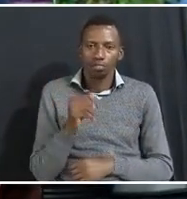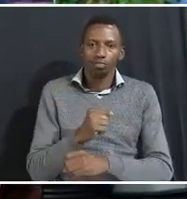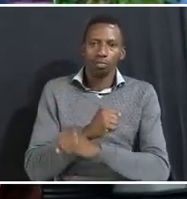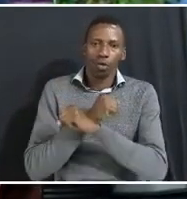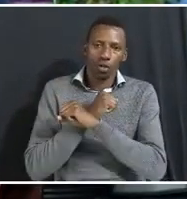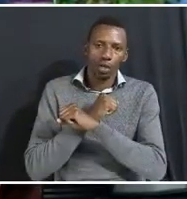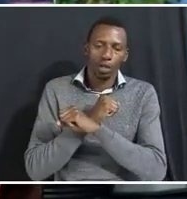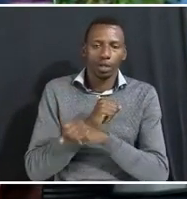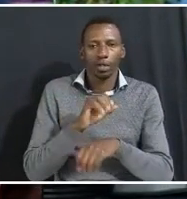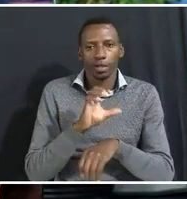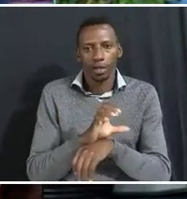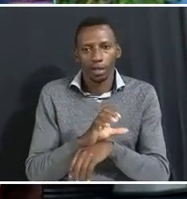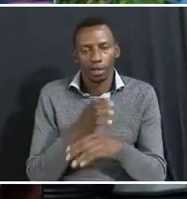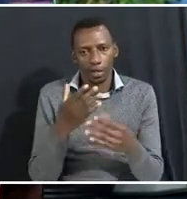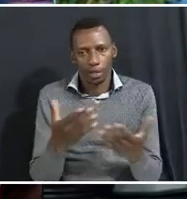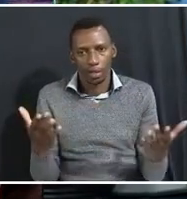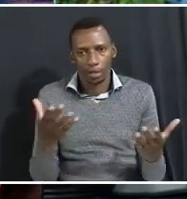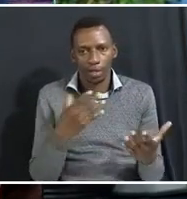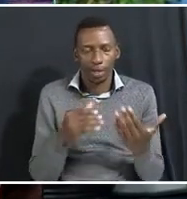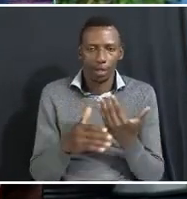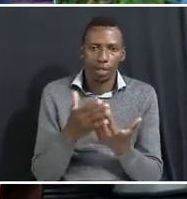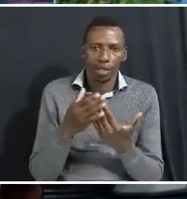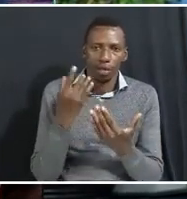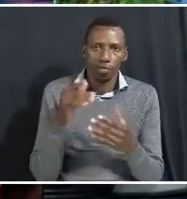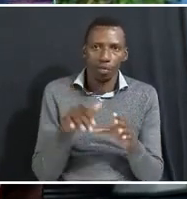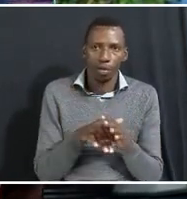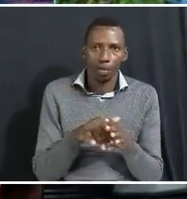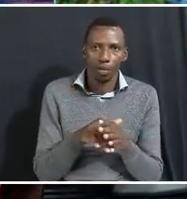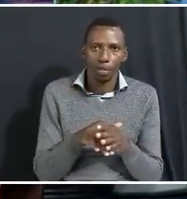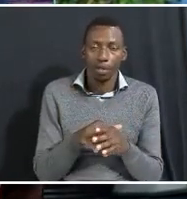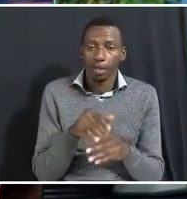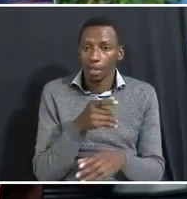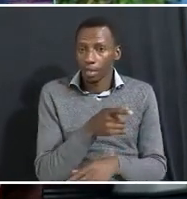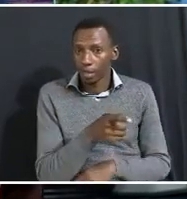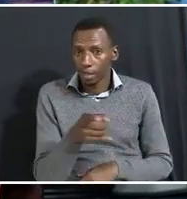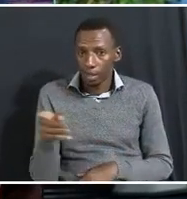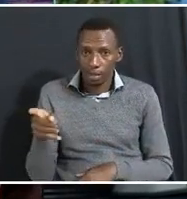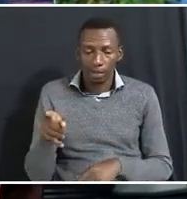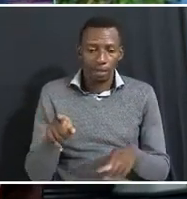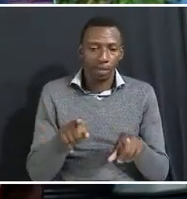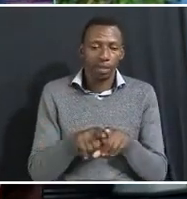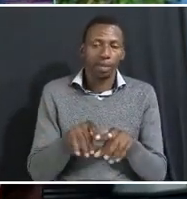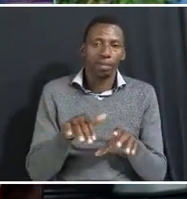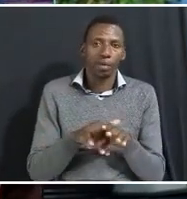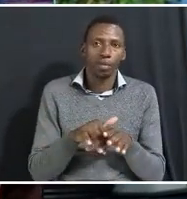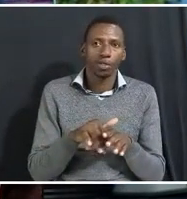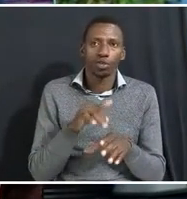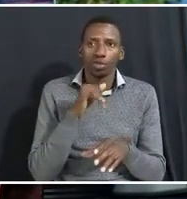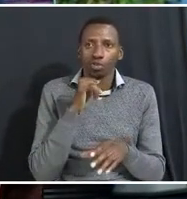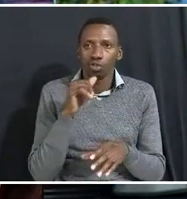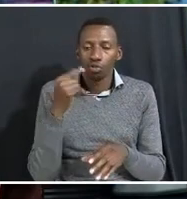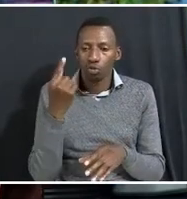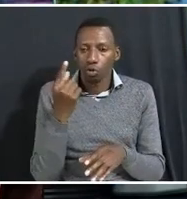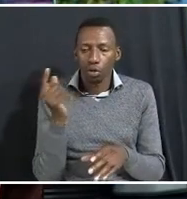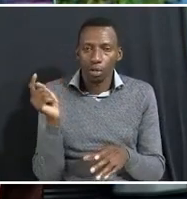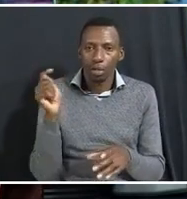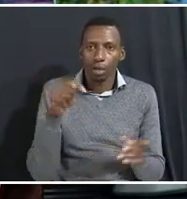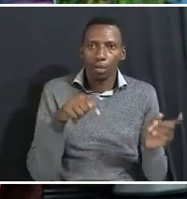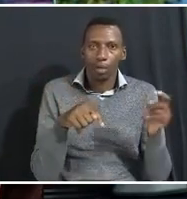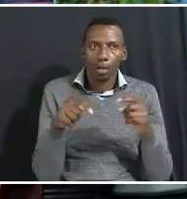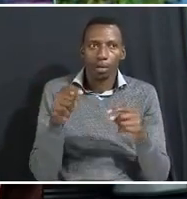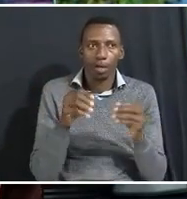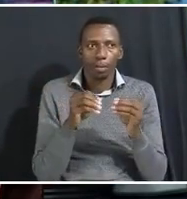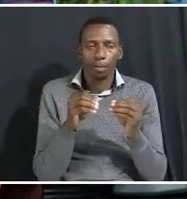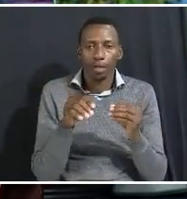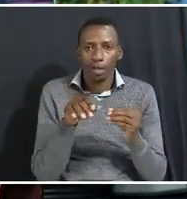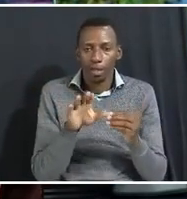and even the taking care of members. These same members, other than just meeting their needs, they also